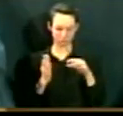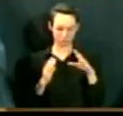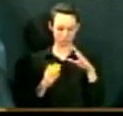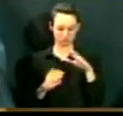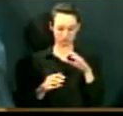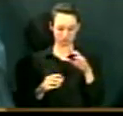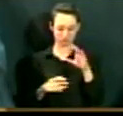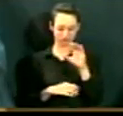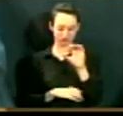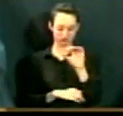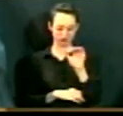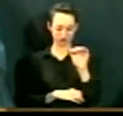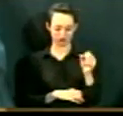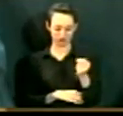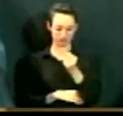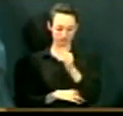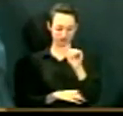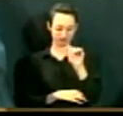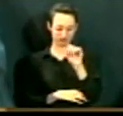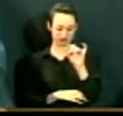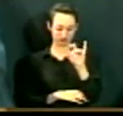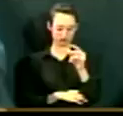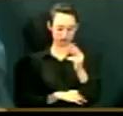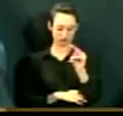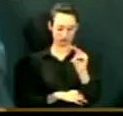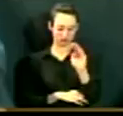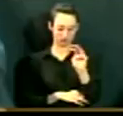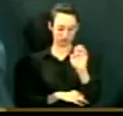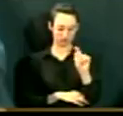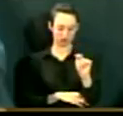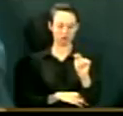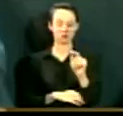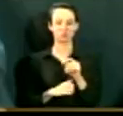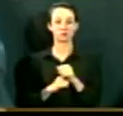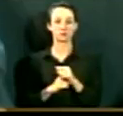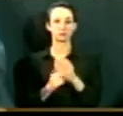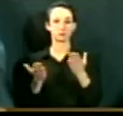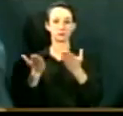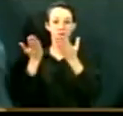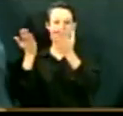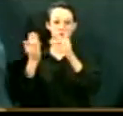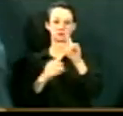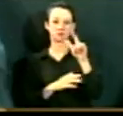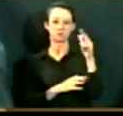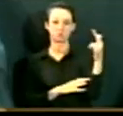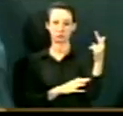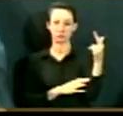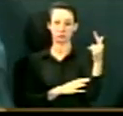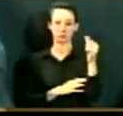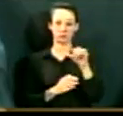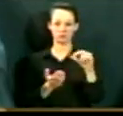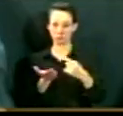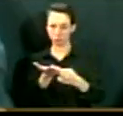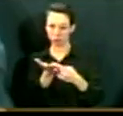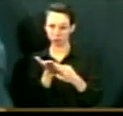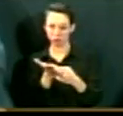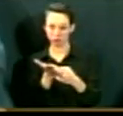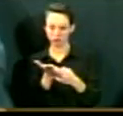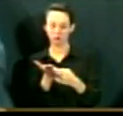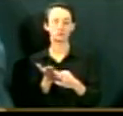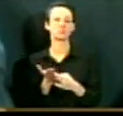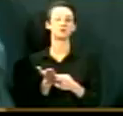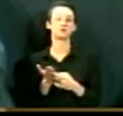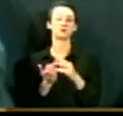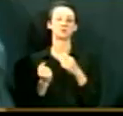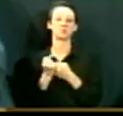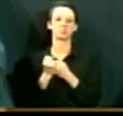amended. Second. Motion by Mr. Norman, seconded by Ms. Owen. Any discussion? All in